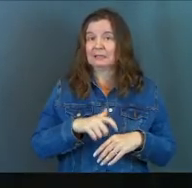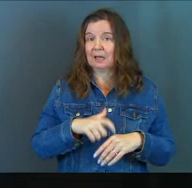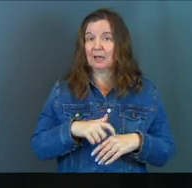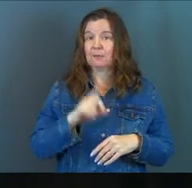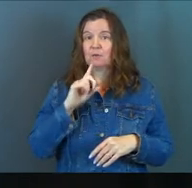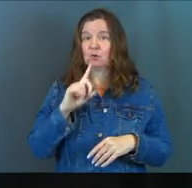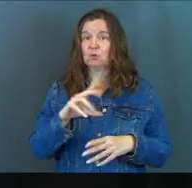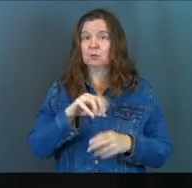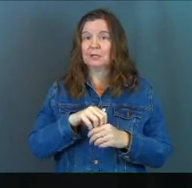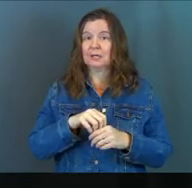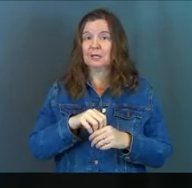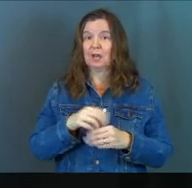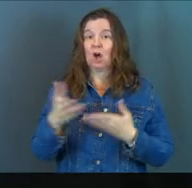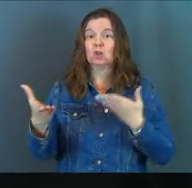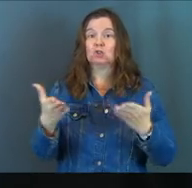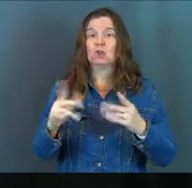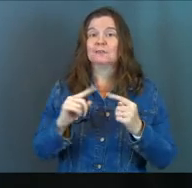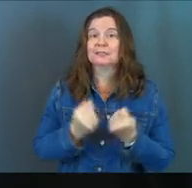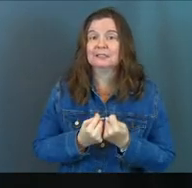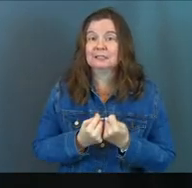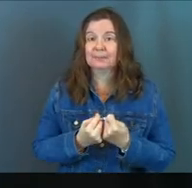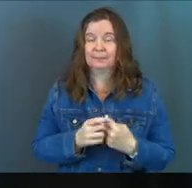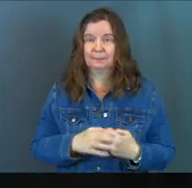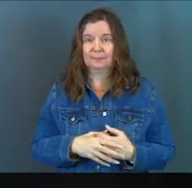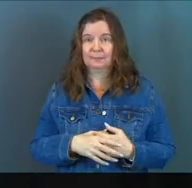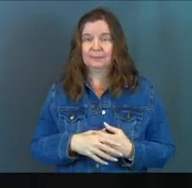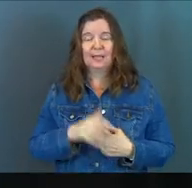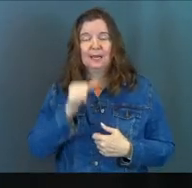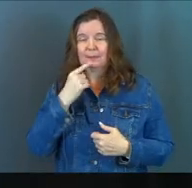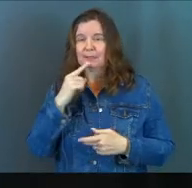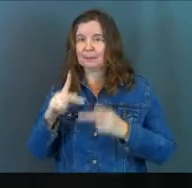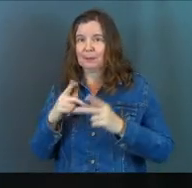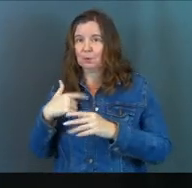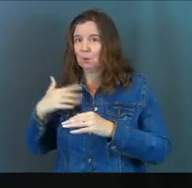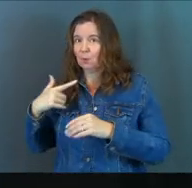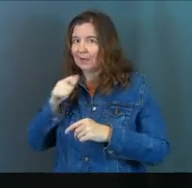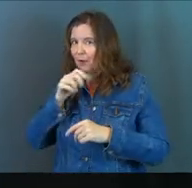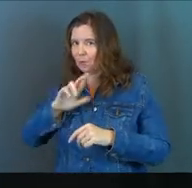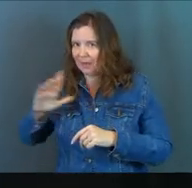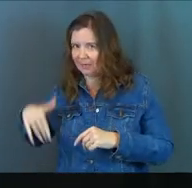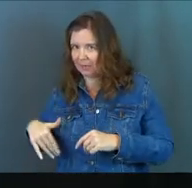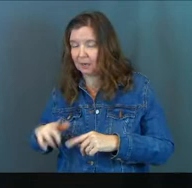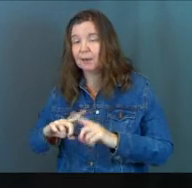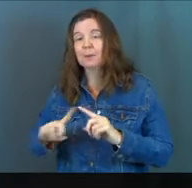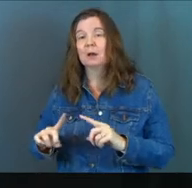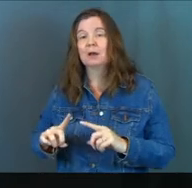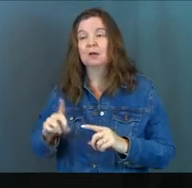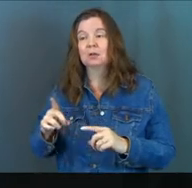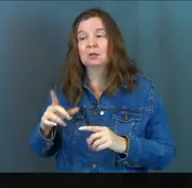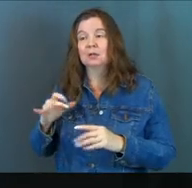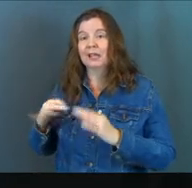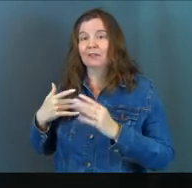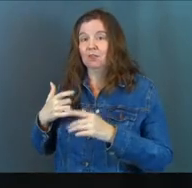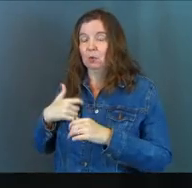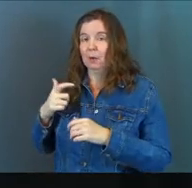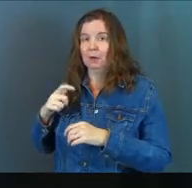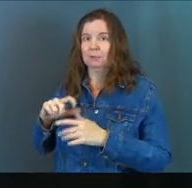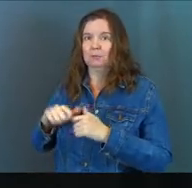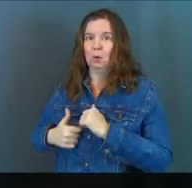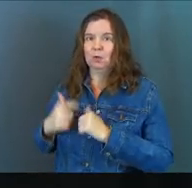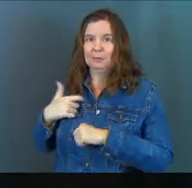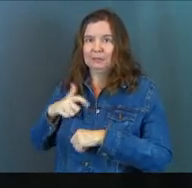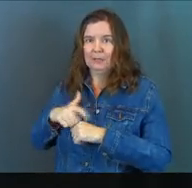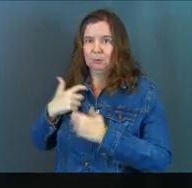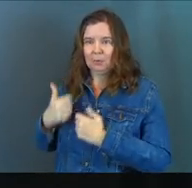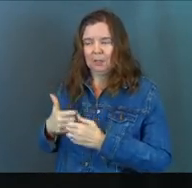time for you to get on a serving team. Again, you ninjas in the room, I'm not saying for you yet. You let God guide the timing